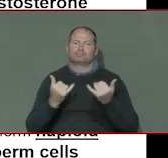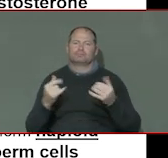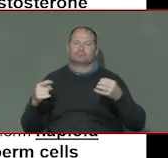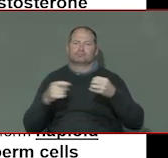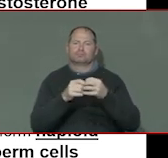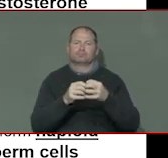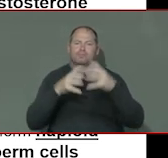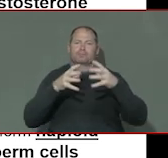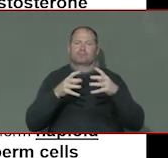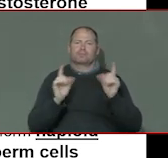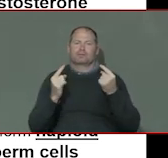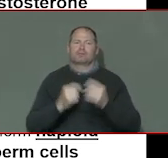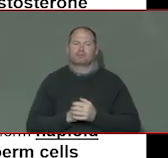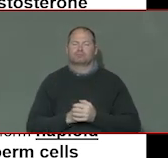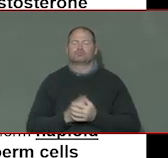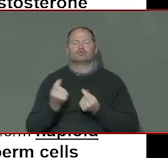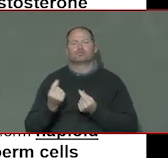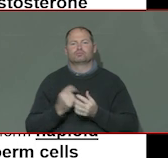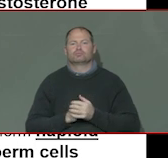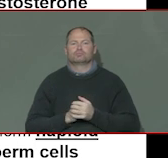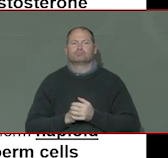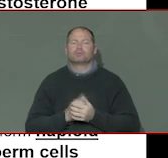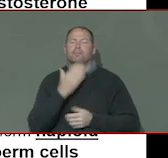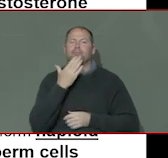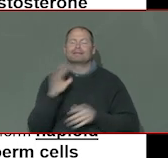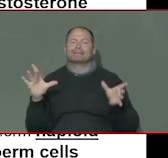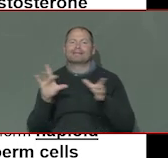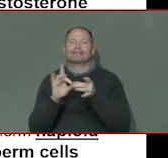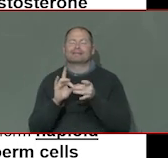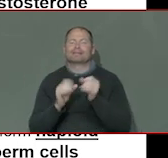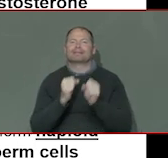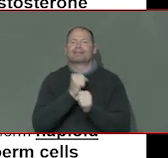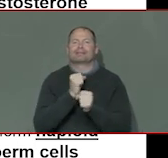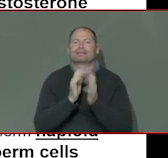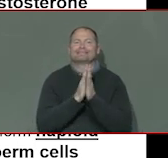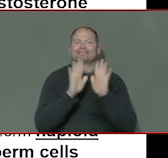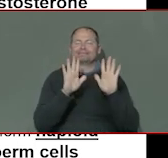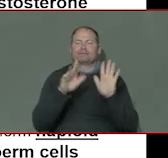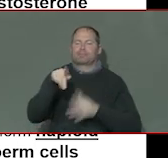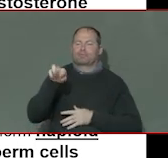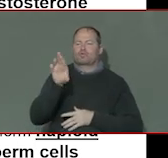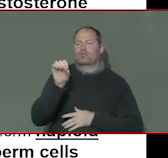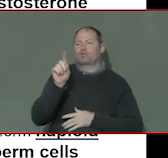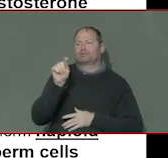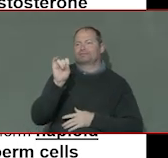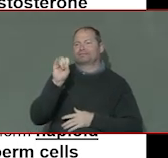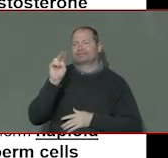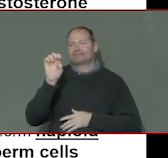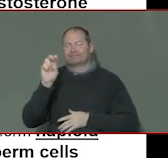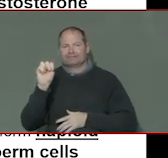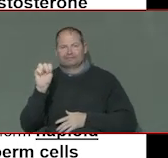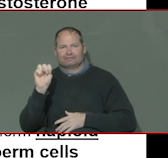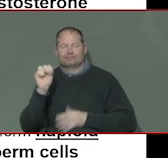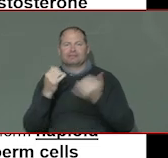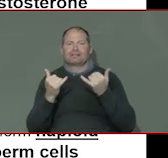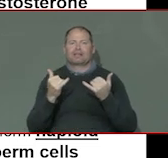fertilize. That's its function. So always link it together with your grade 10 protein and make sure that you know why